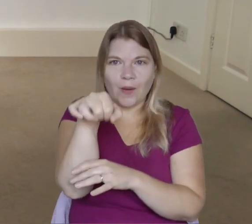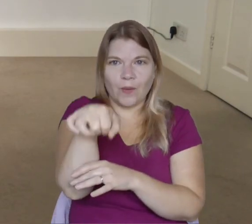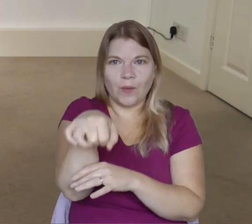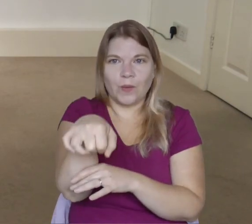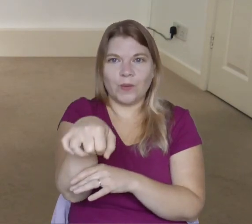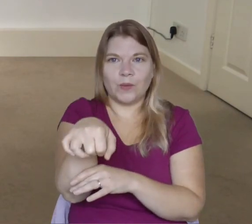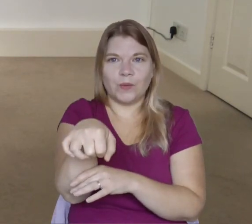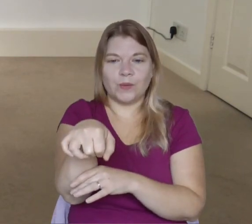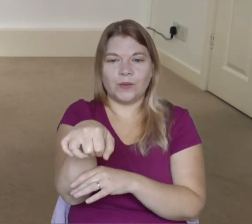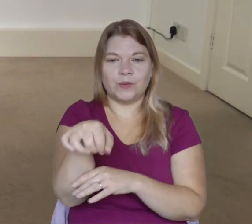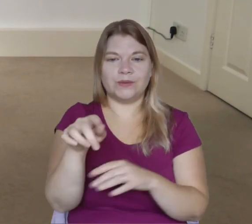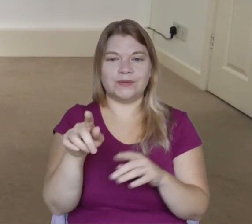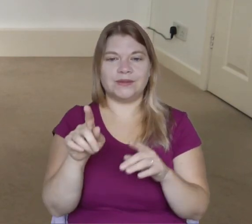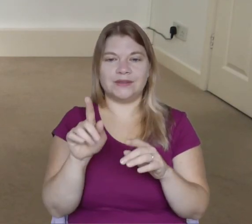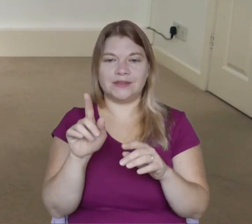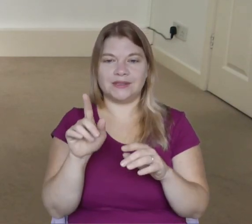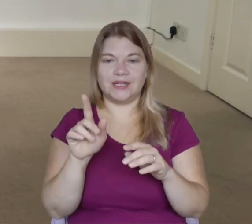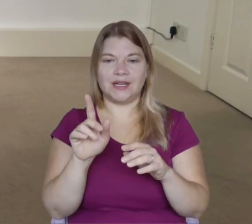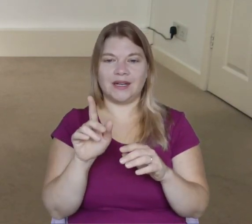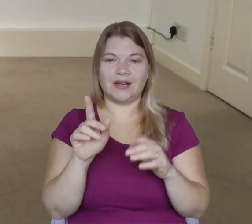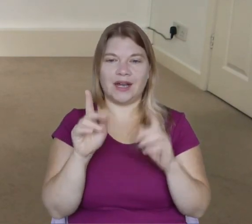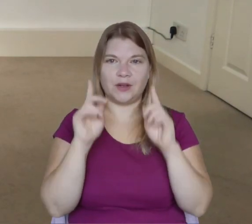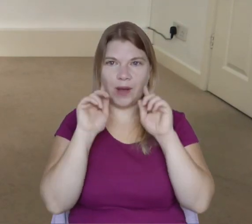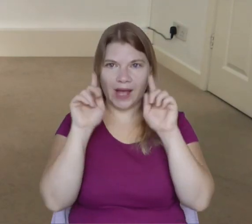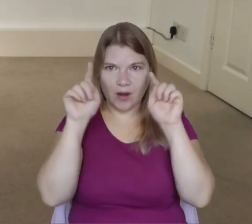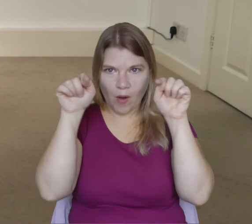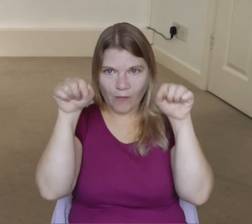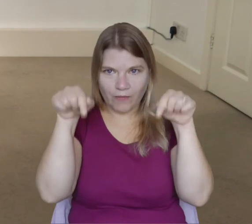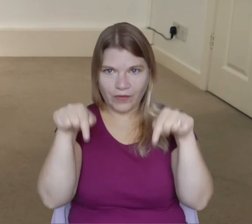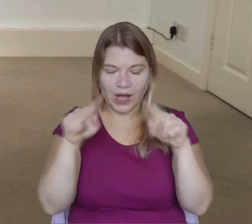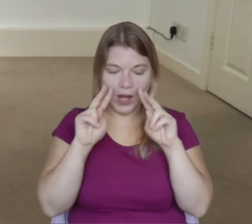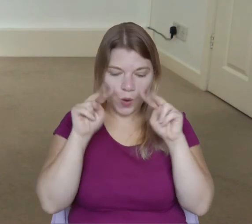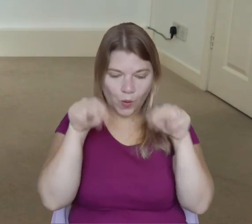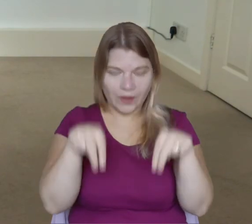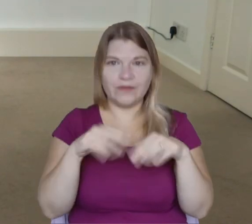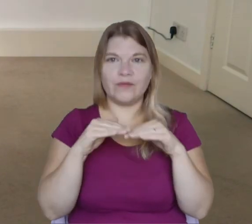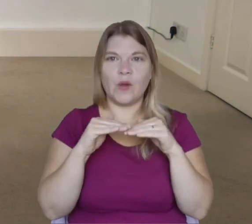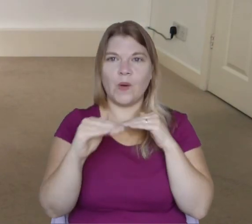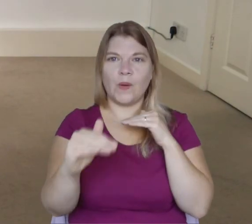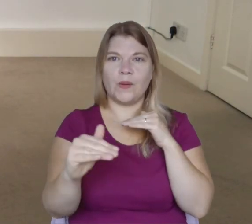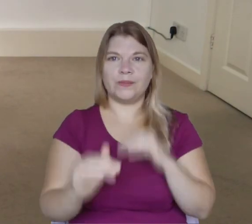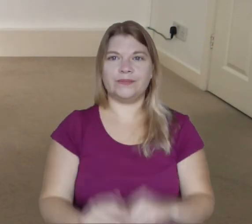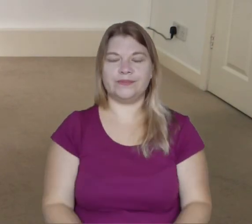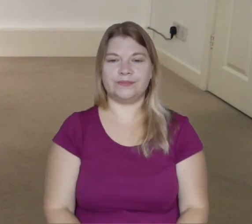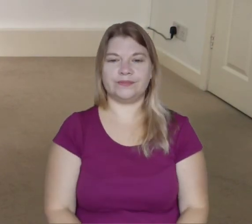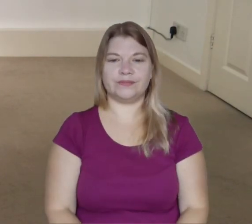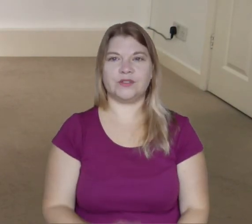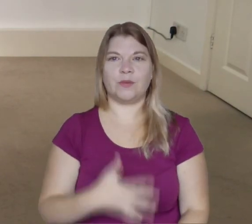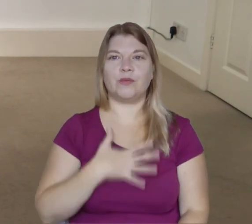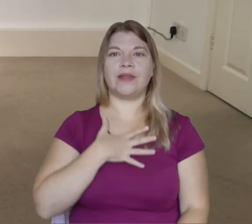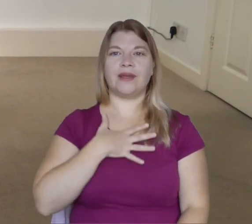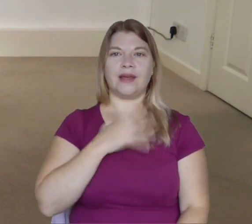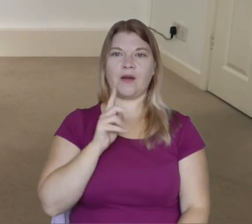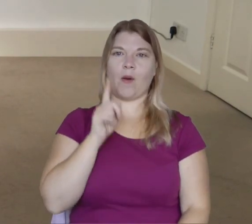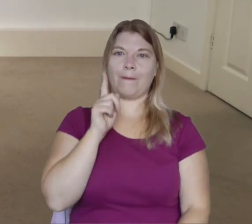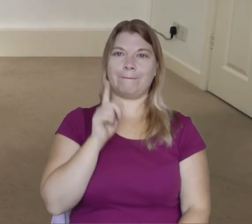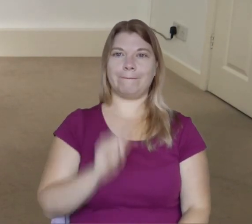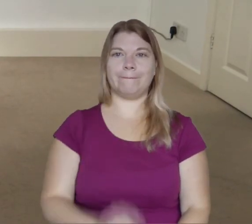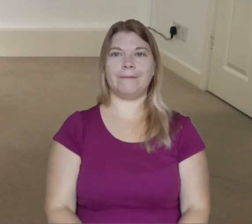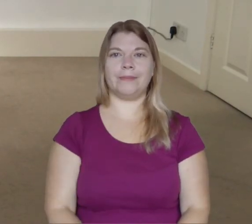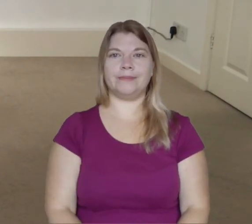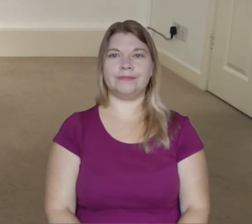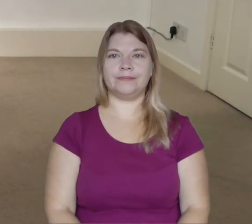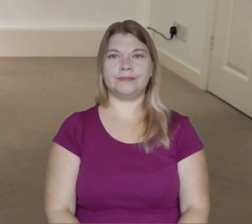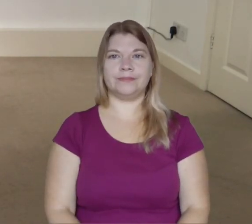rounding your back like a walking stick, and take your focus down to the floor. So breathe in, look up at the ceiling.